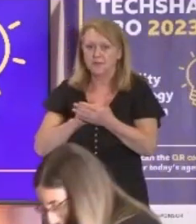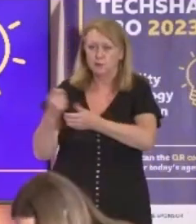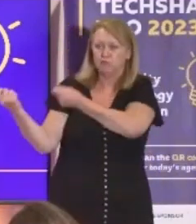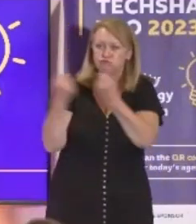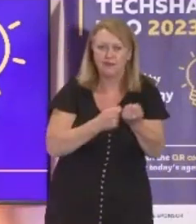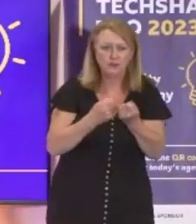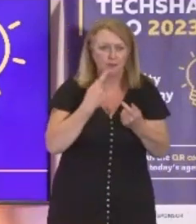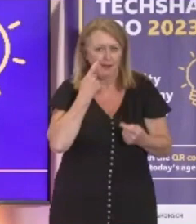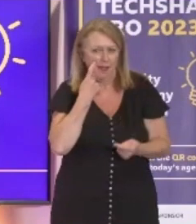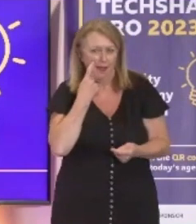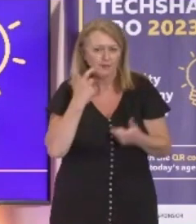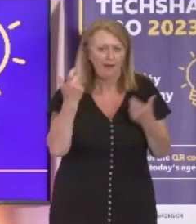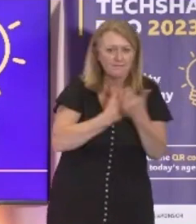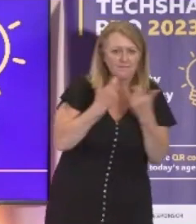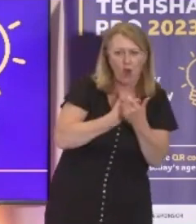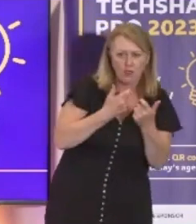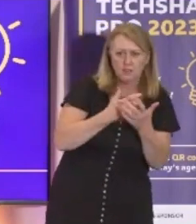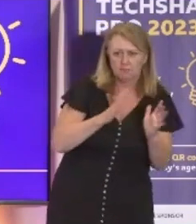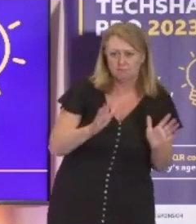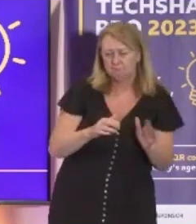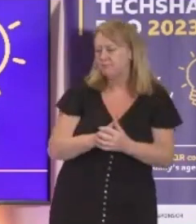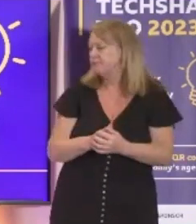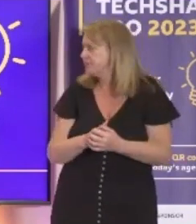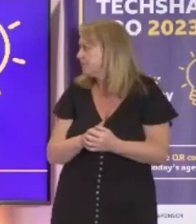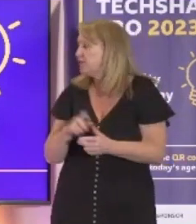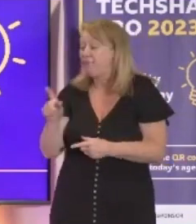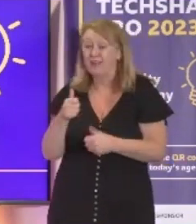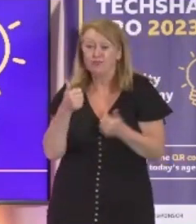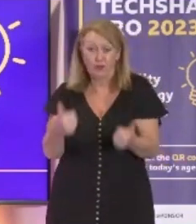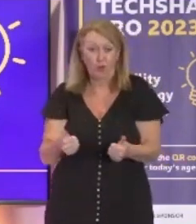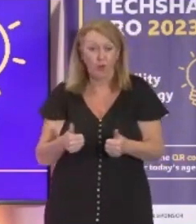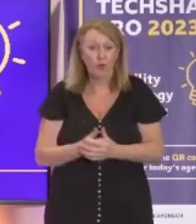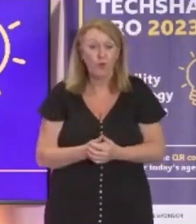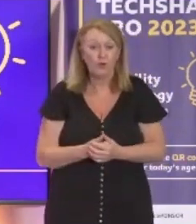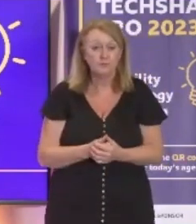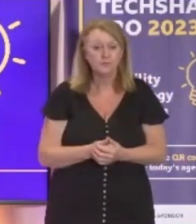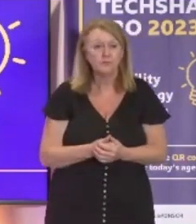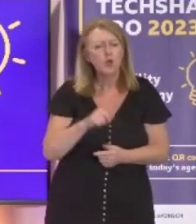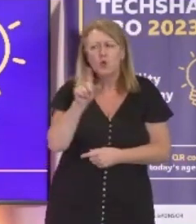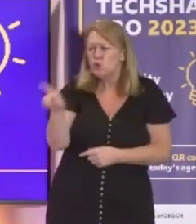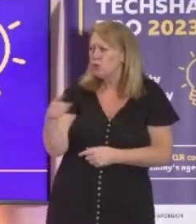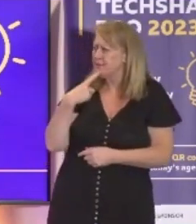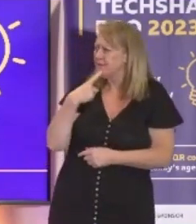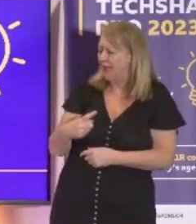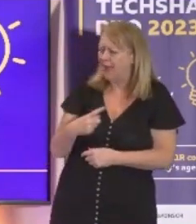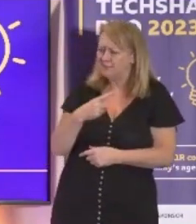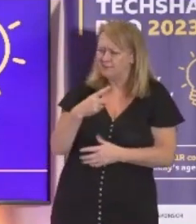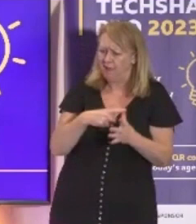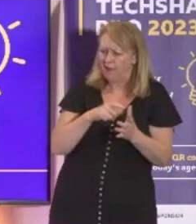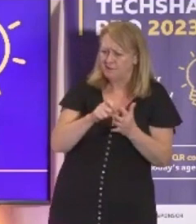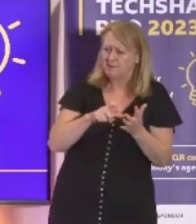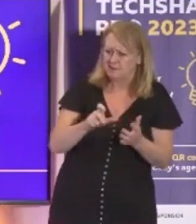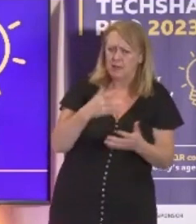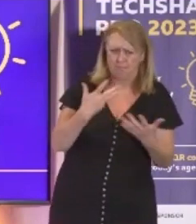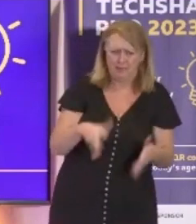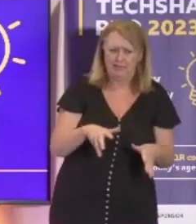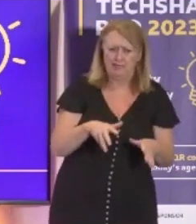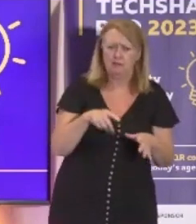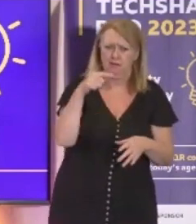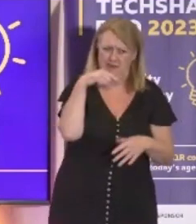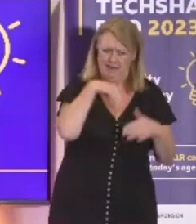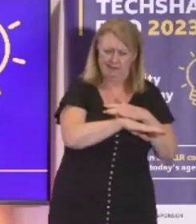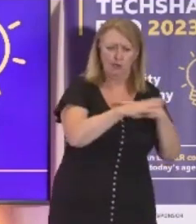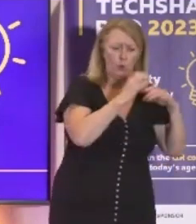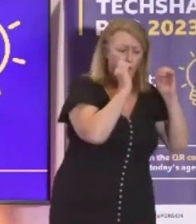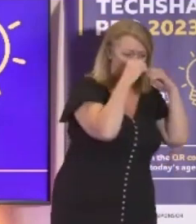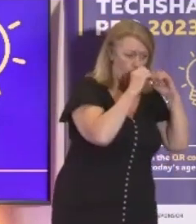terms of that work and fun. That's really cool. So you mentioned that ADCs were around. You had them inside Google,